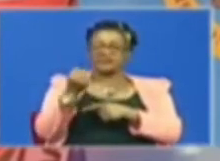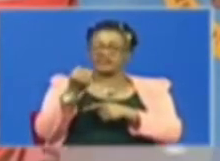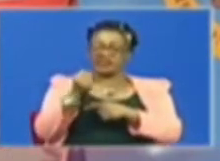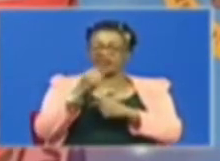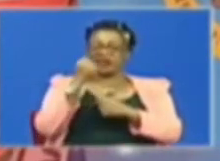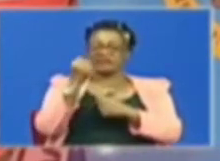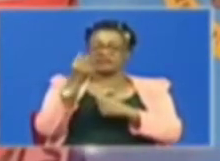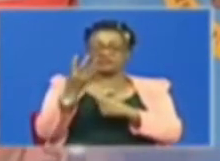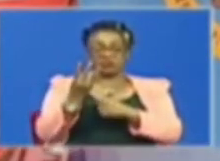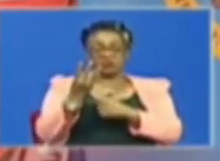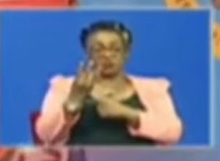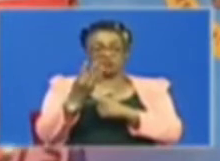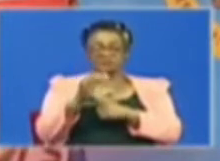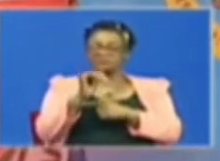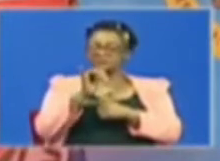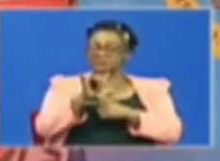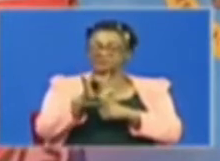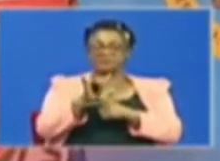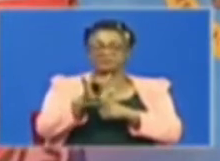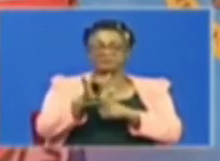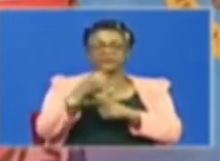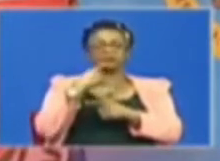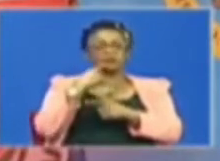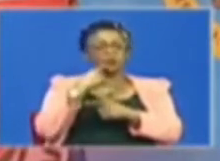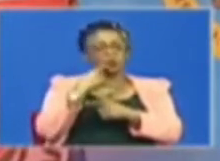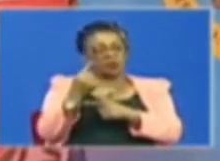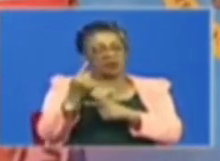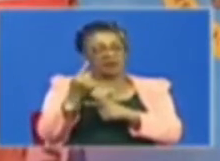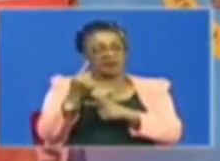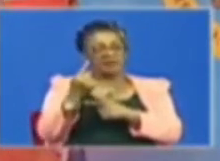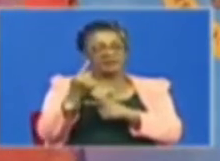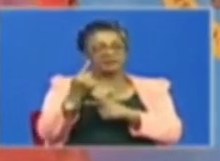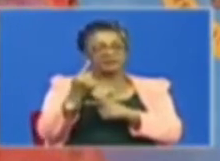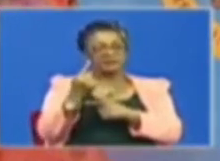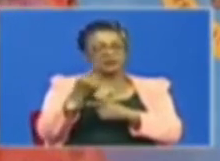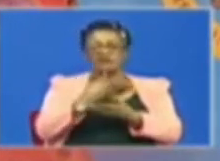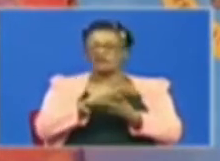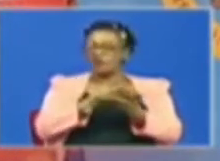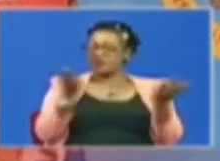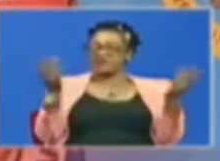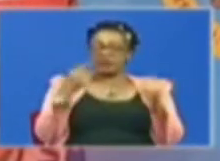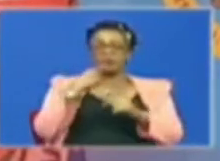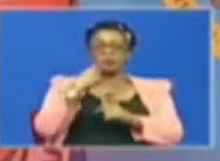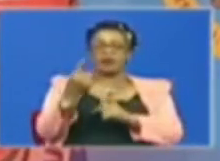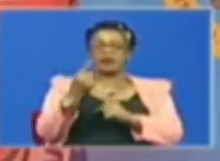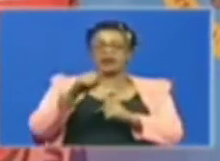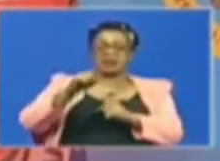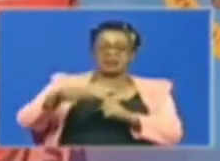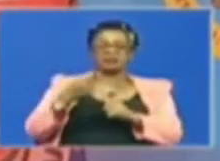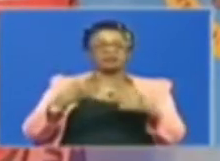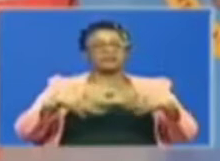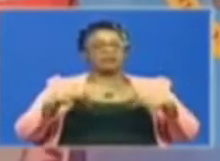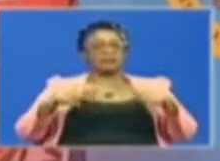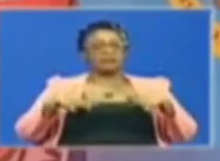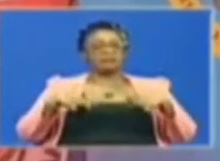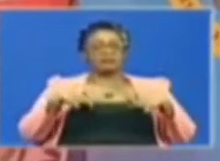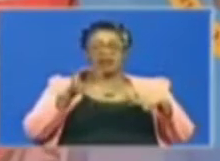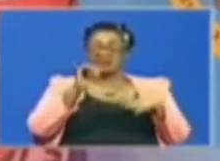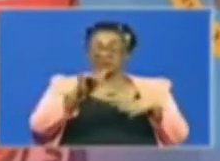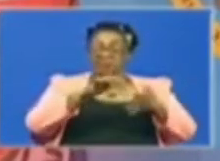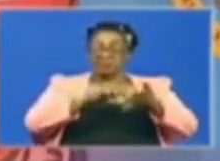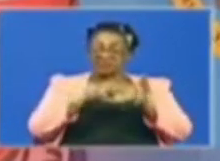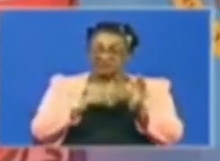4,554, it is 100 for every 100,000 people, which means, in